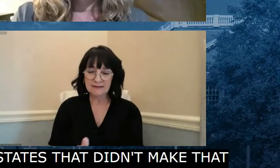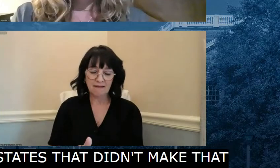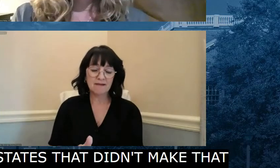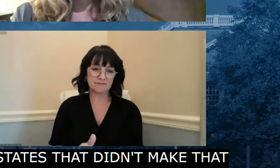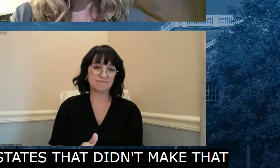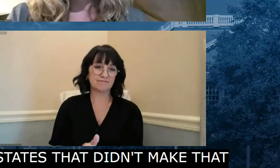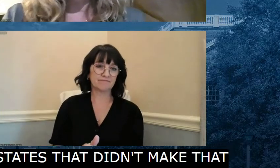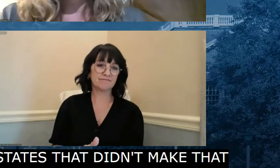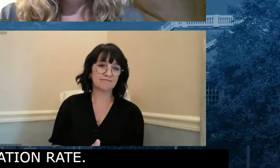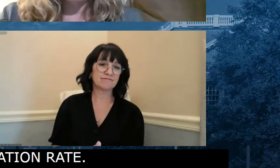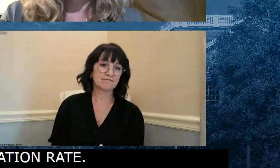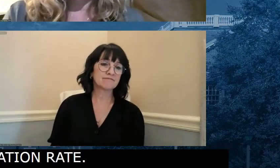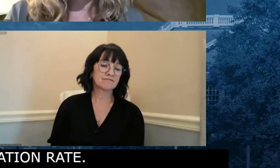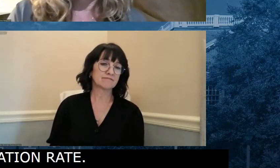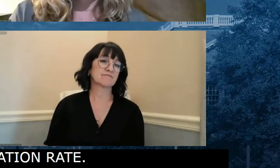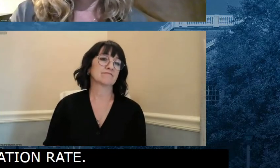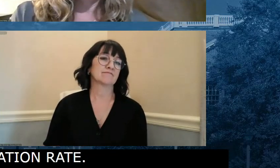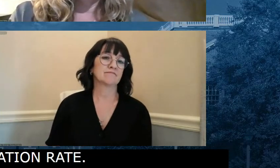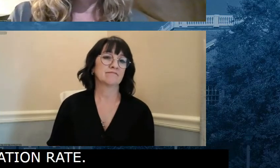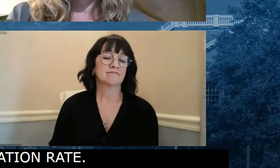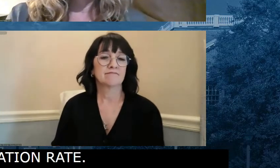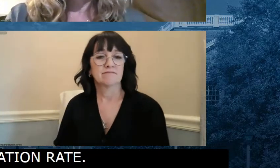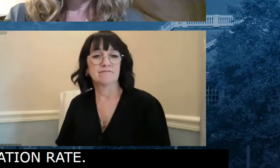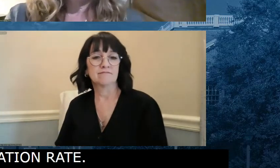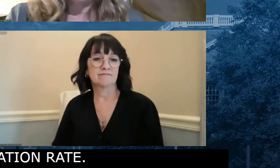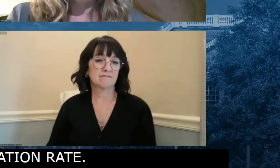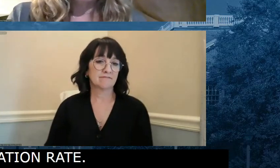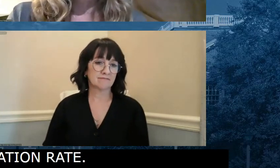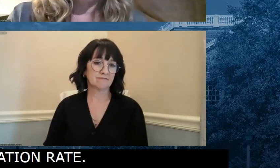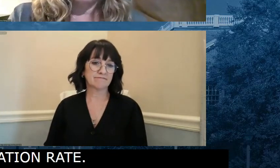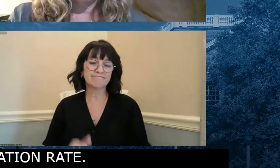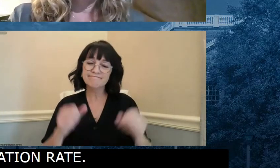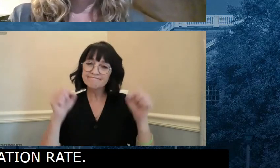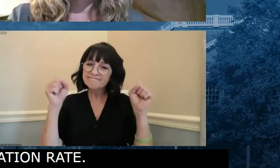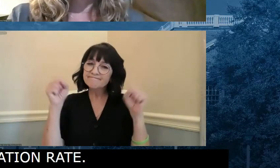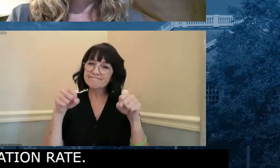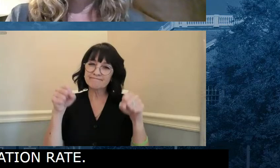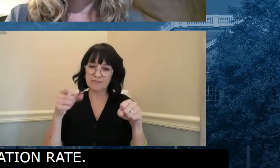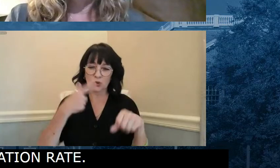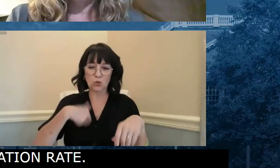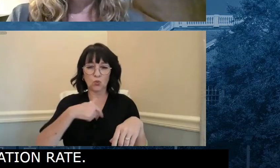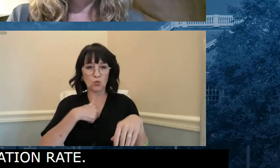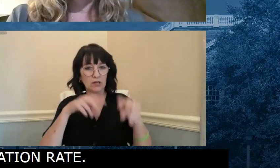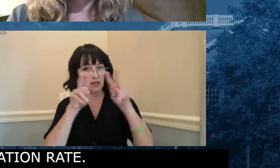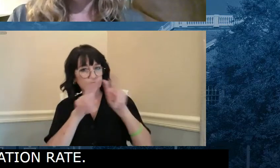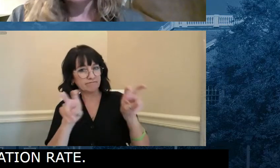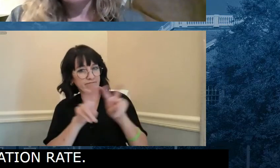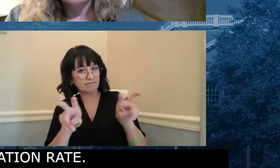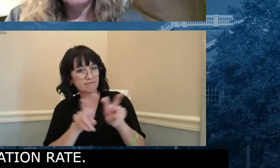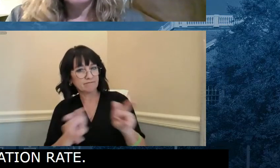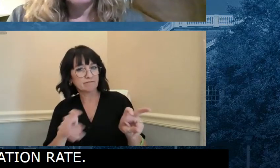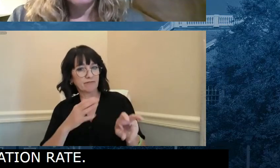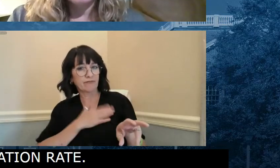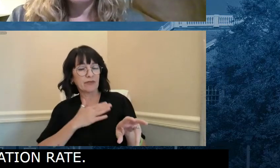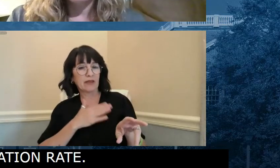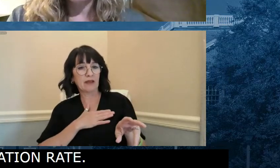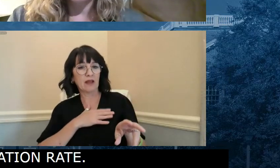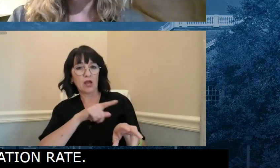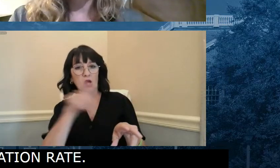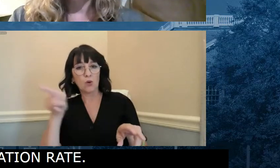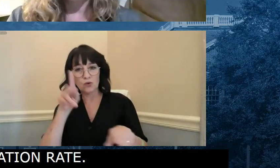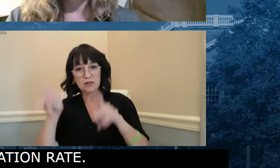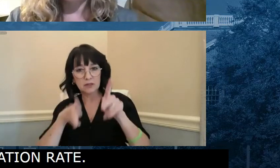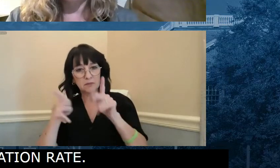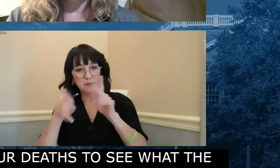Yeah, and we are looking at our deaths to see, what the vaccination status is. We're